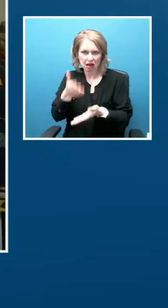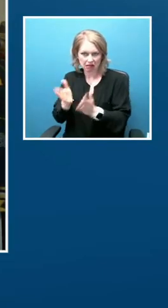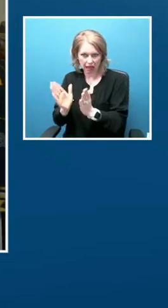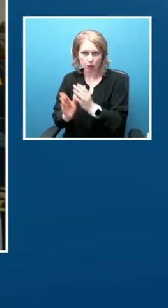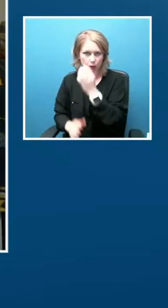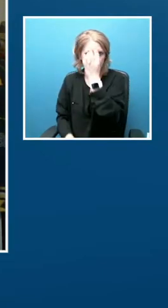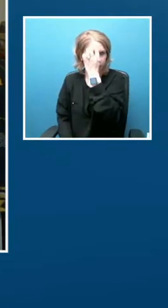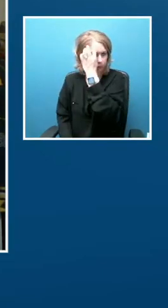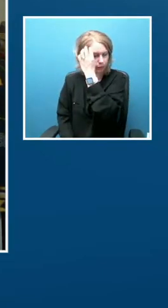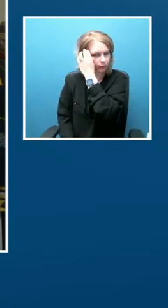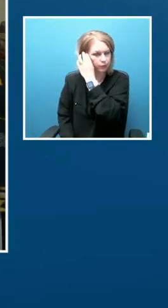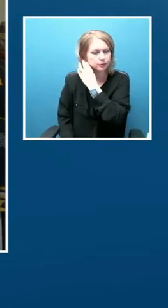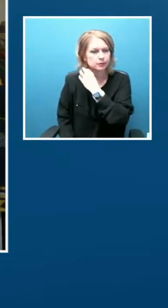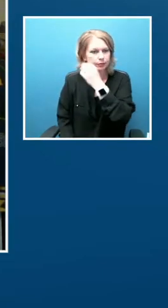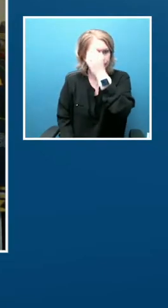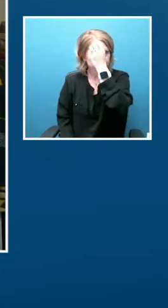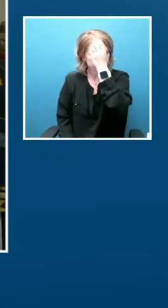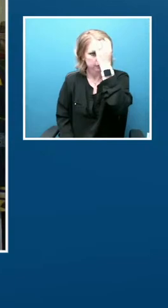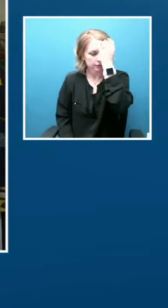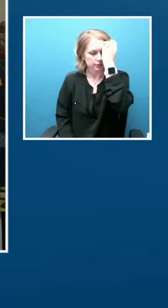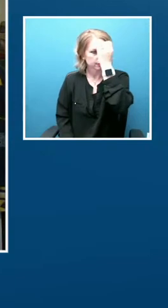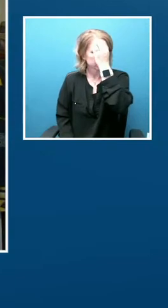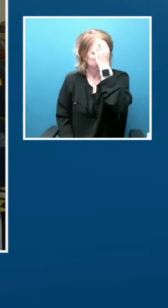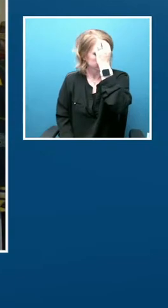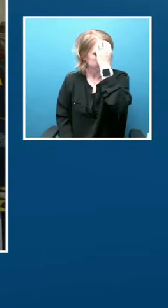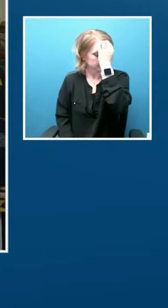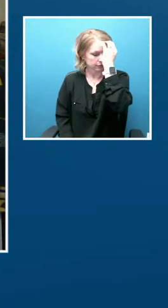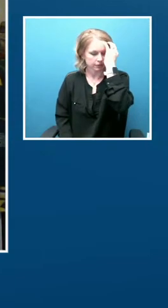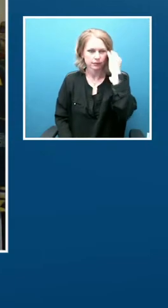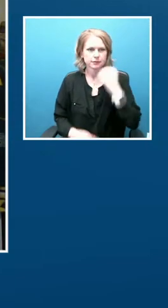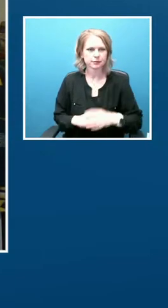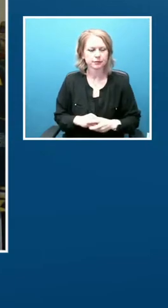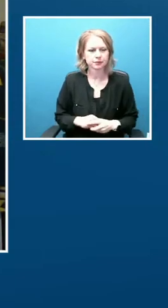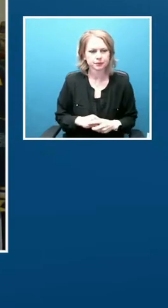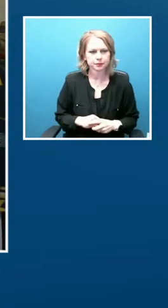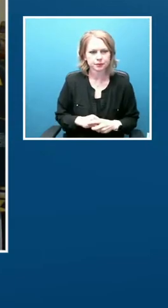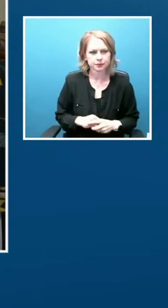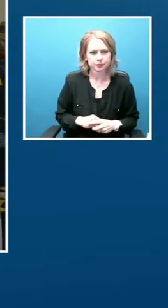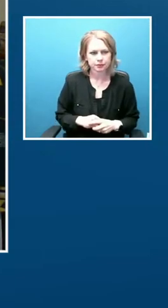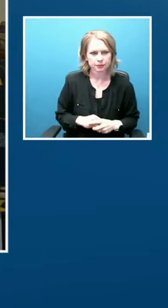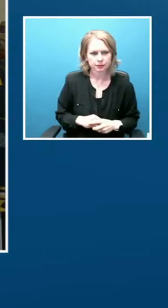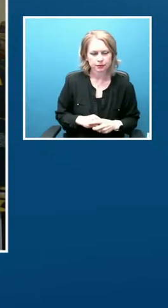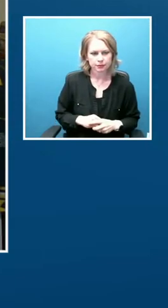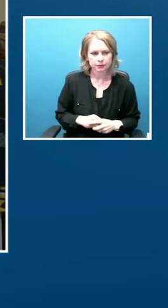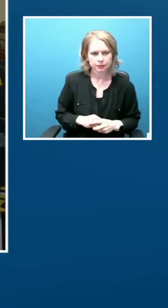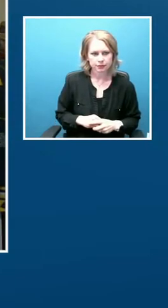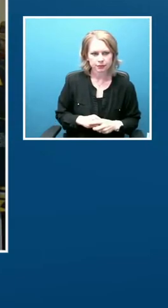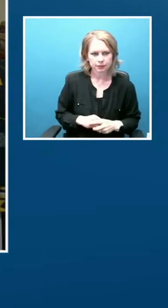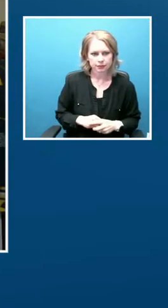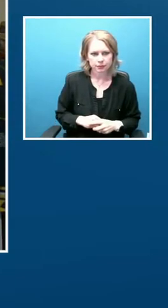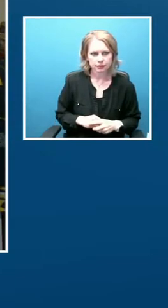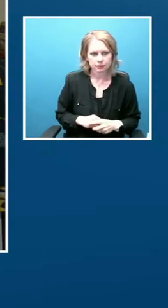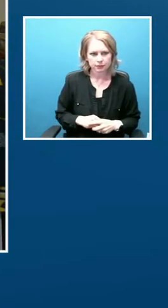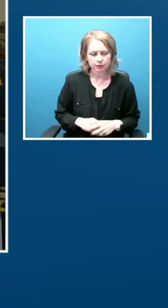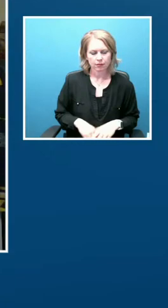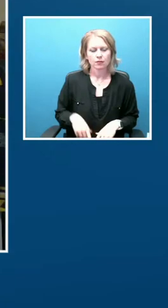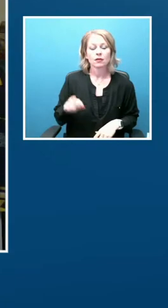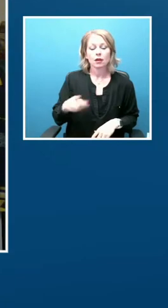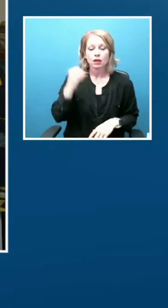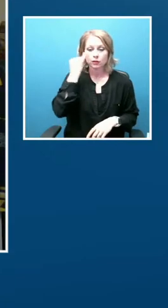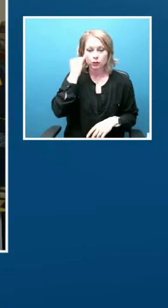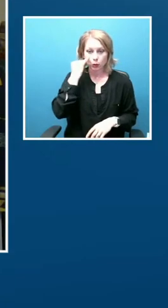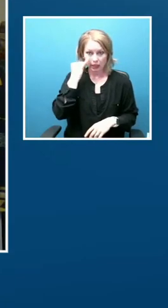elections because of the racial composition of our party would, in effect, be placing membership quotas on our